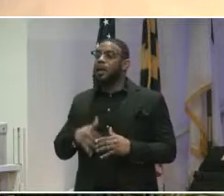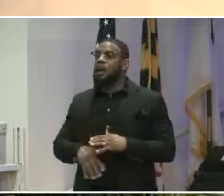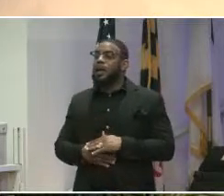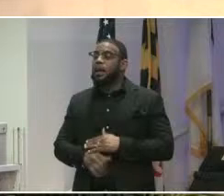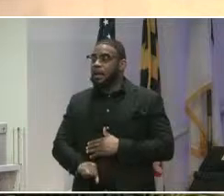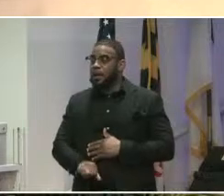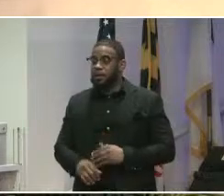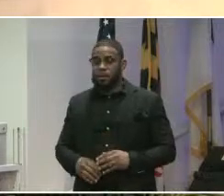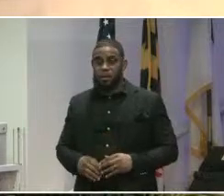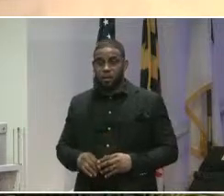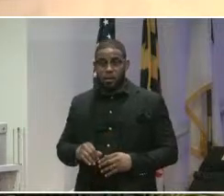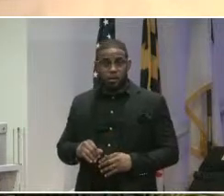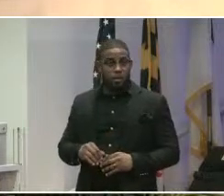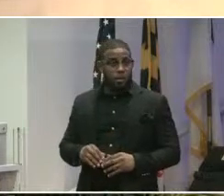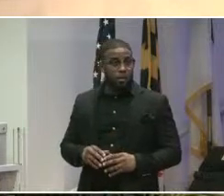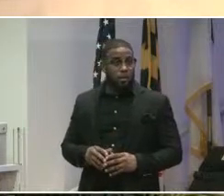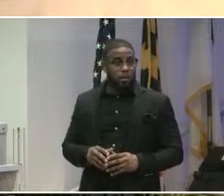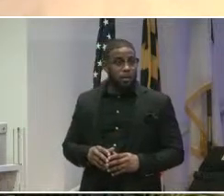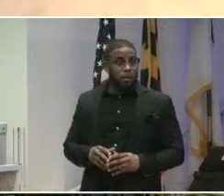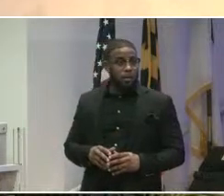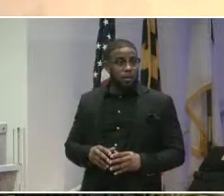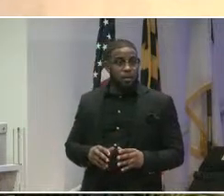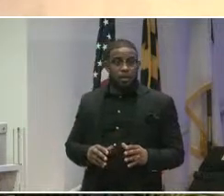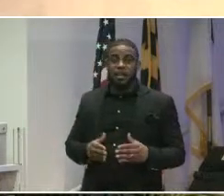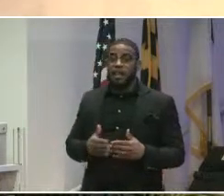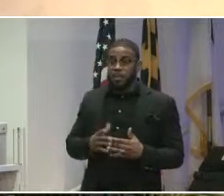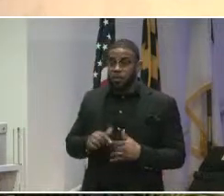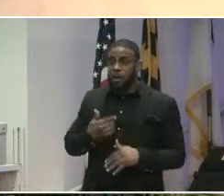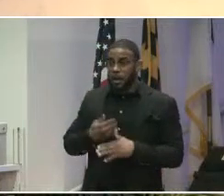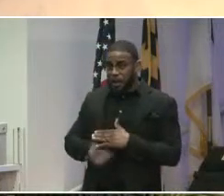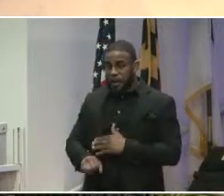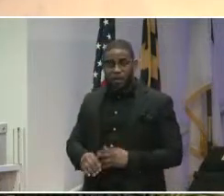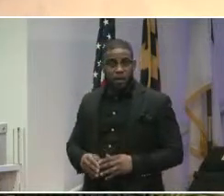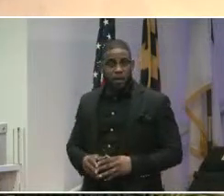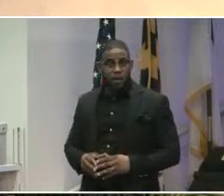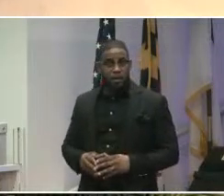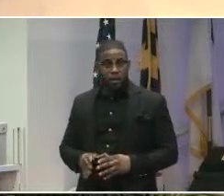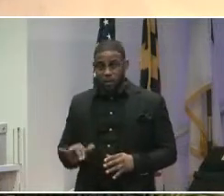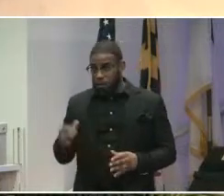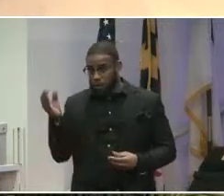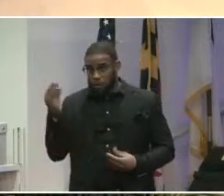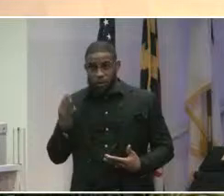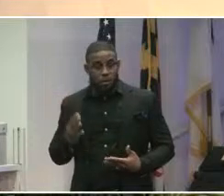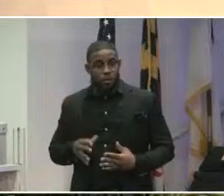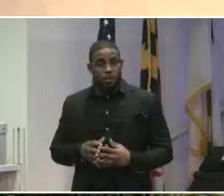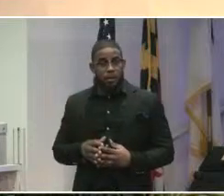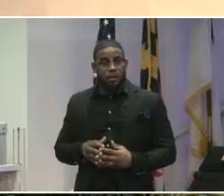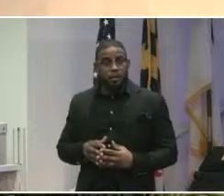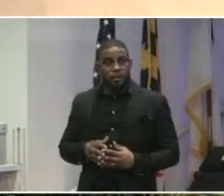out, Reverend Peck, even when I came out, this is what they told me,